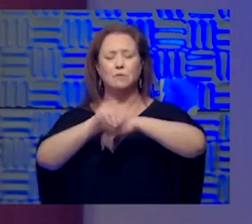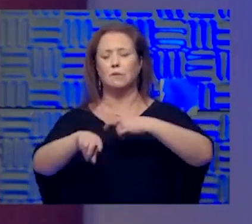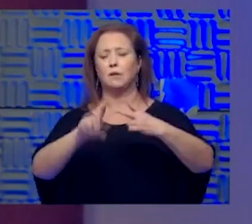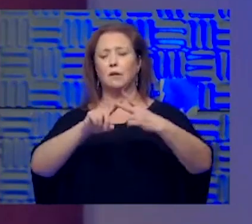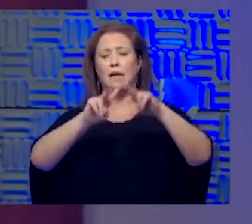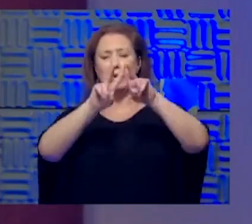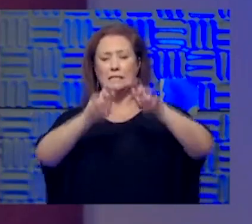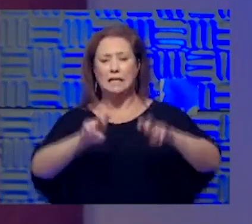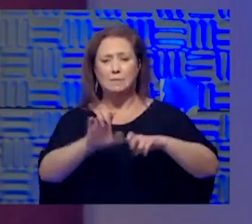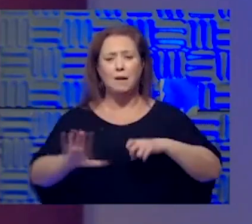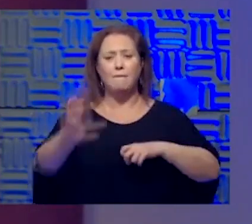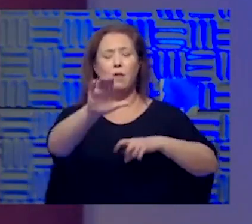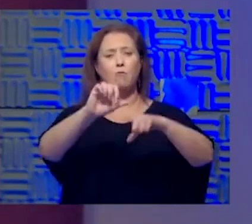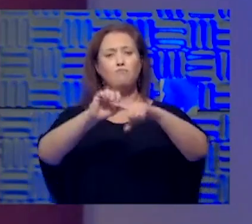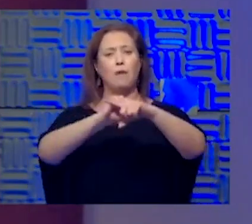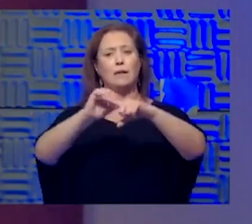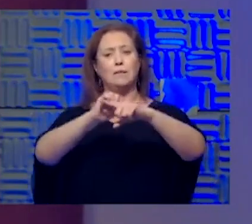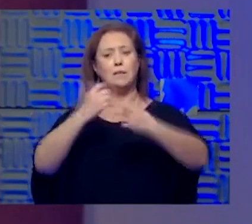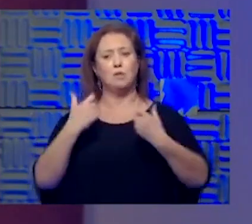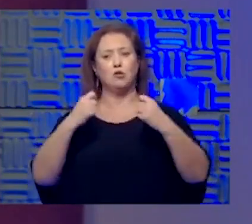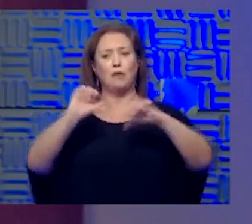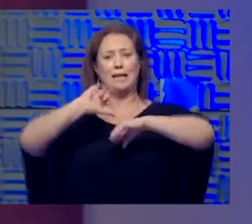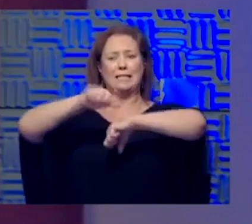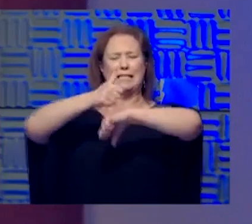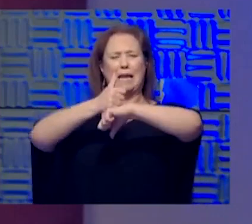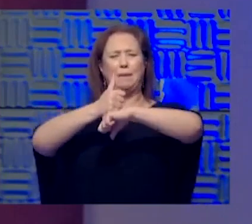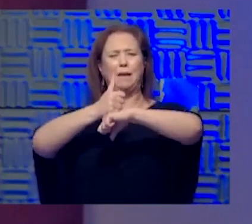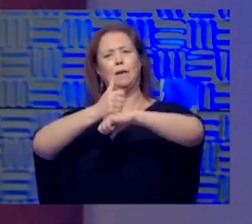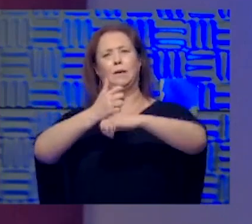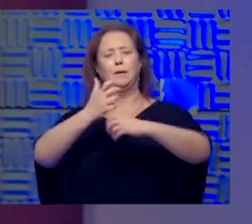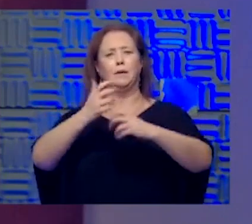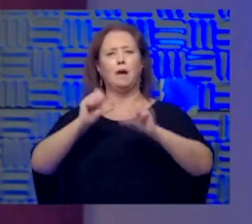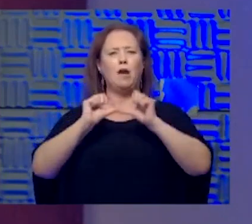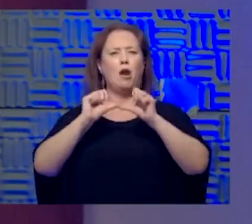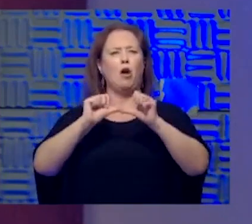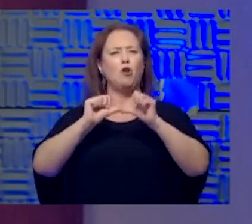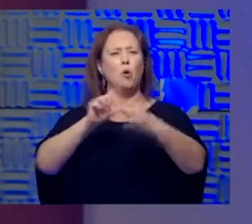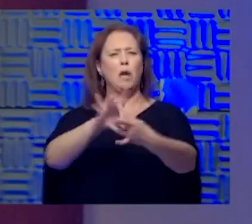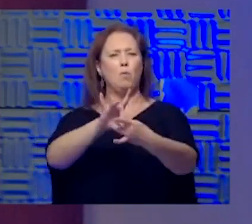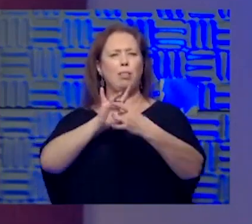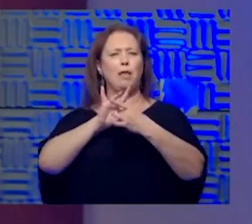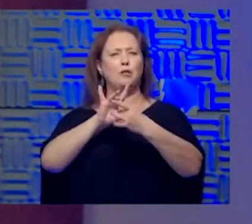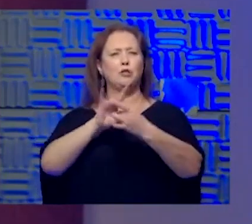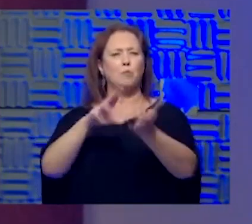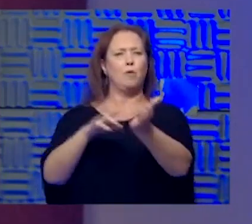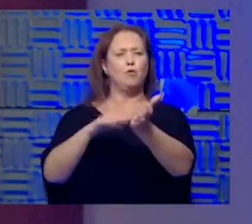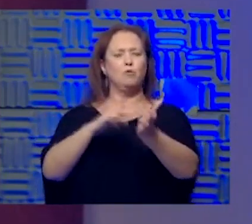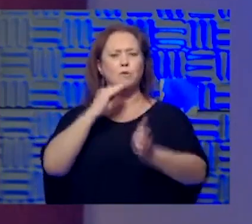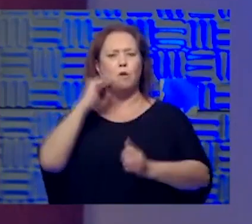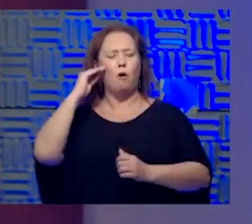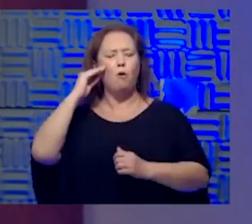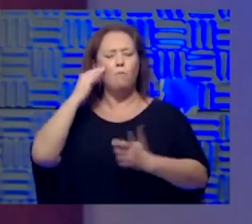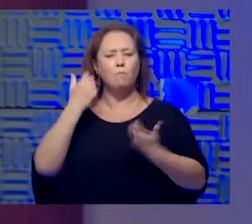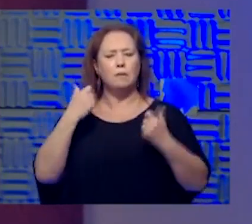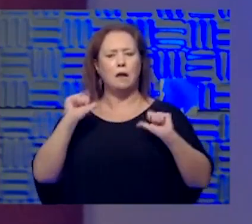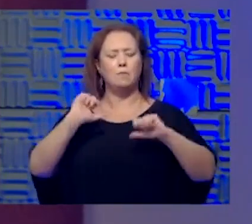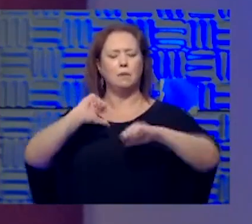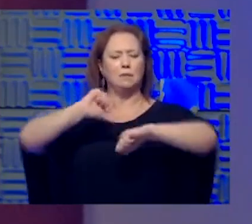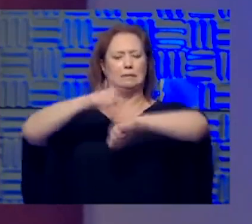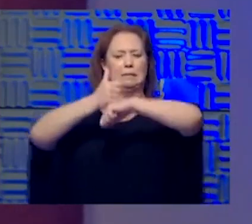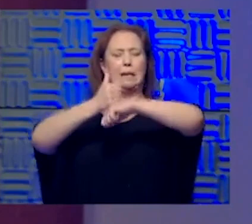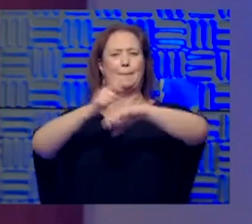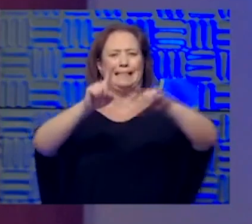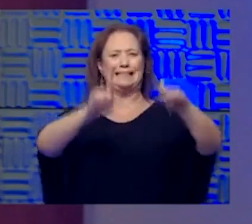what their practices are, and then we try to establish kind of an ongoing relationship with them to help them promote